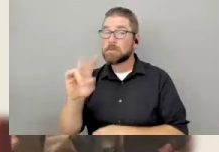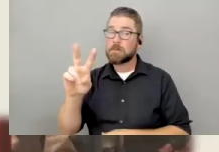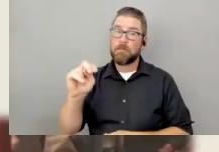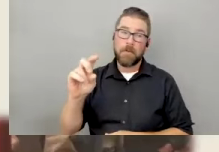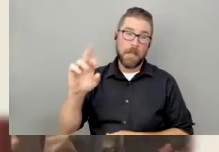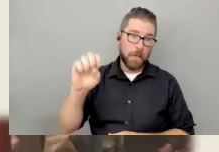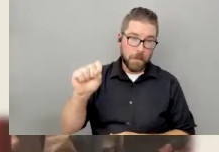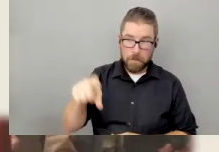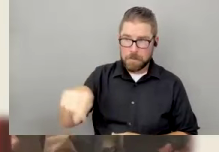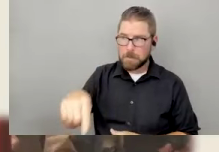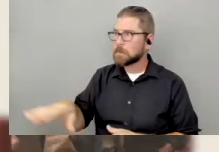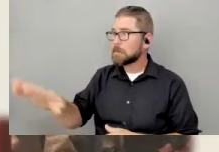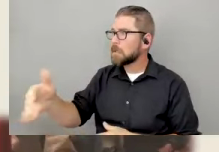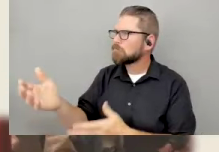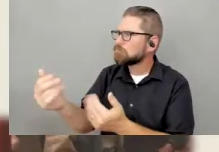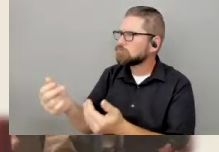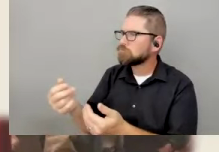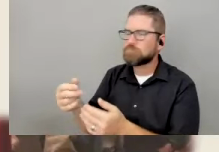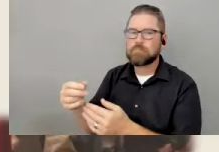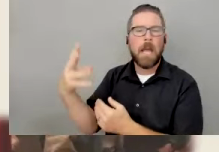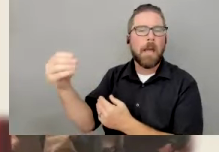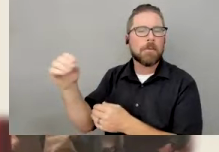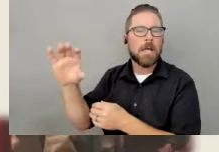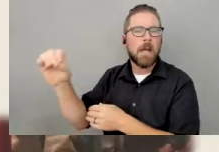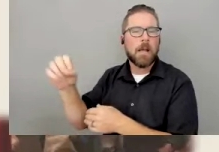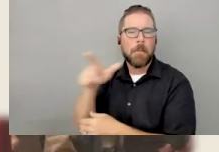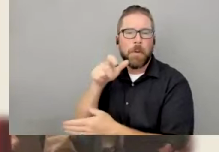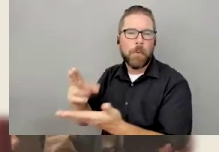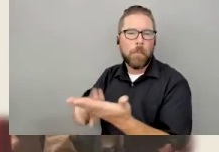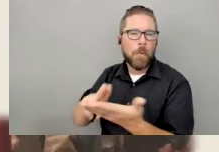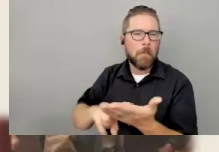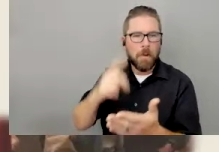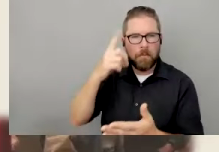with, right, for construction and food services and special events.